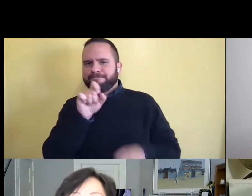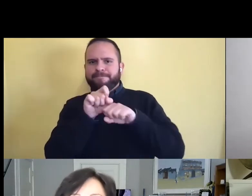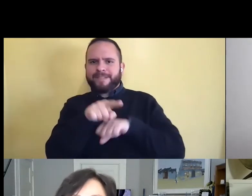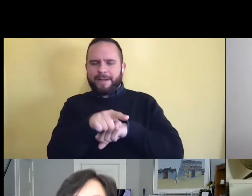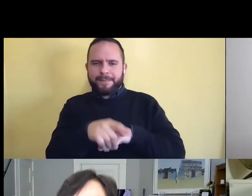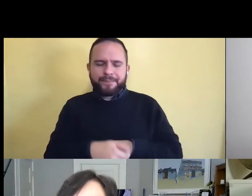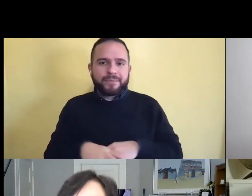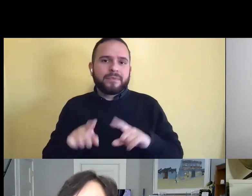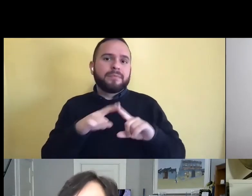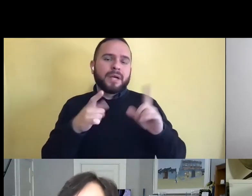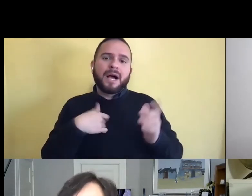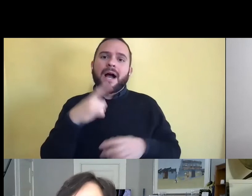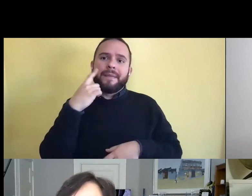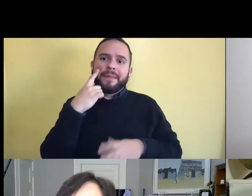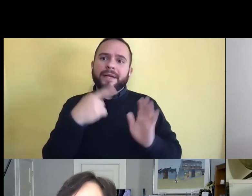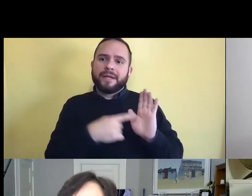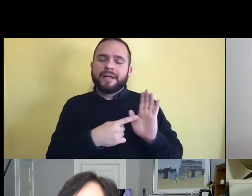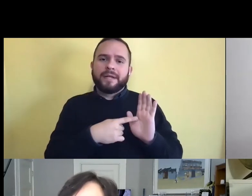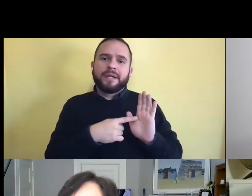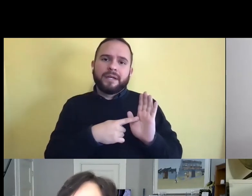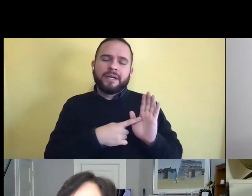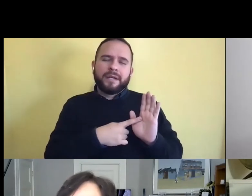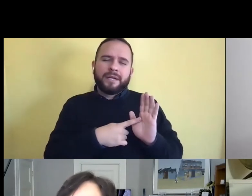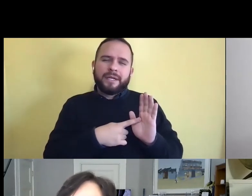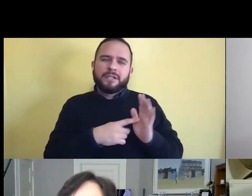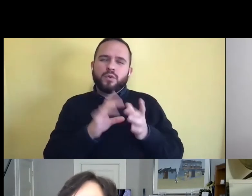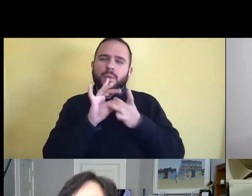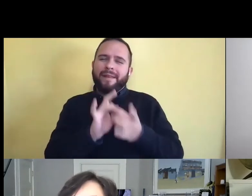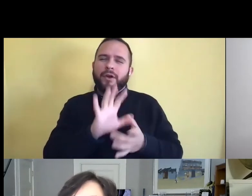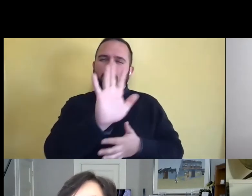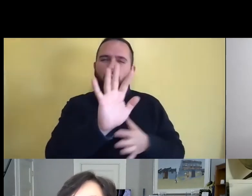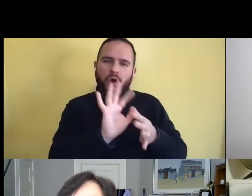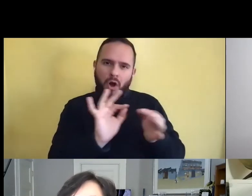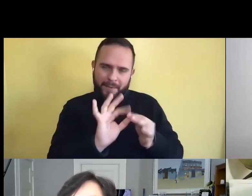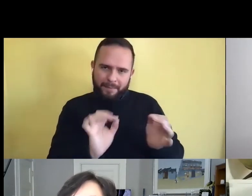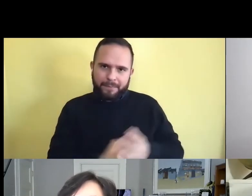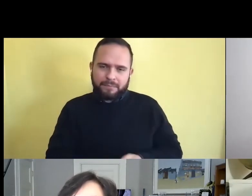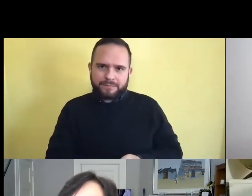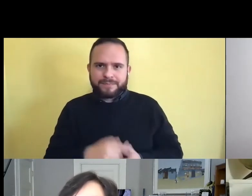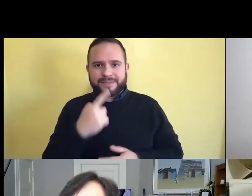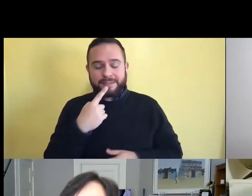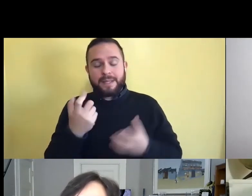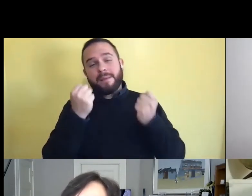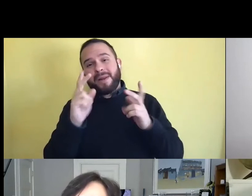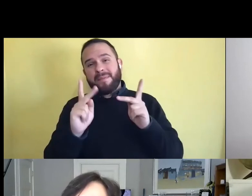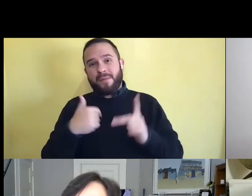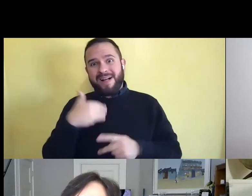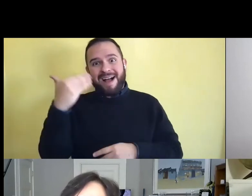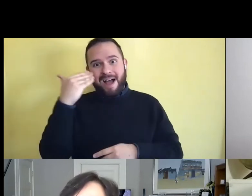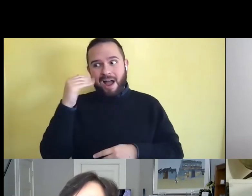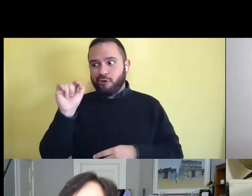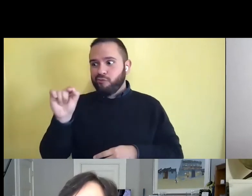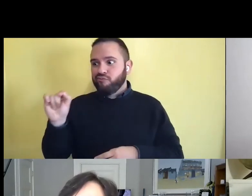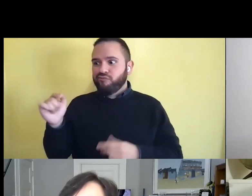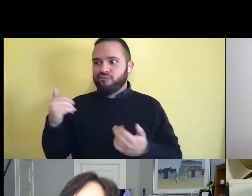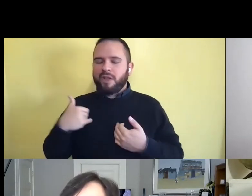certainly, I think, was partially from what you said. Sure. Many people I know have serious challenges with using